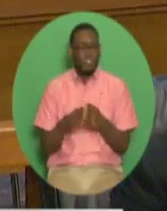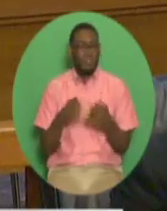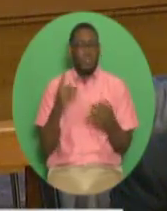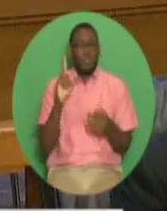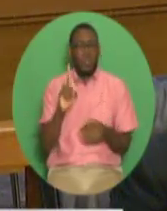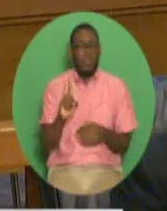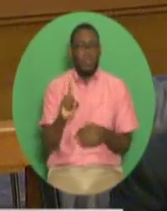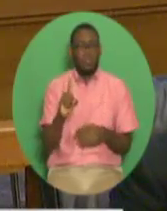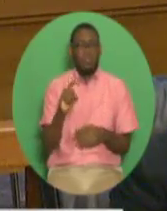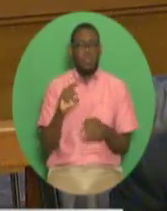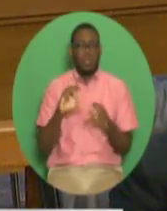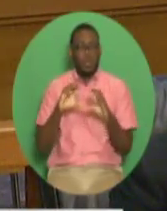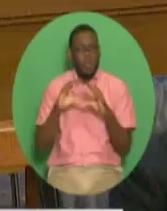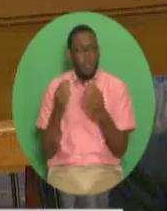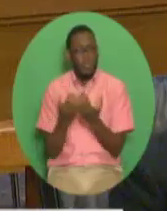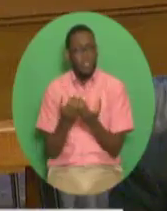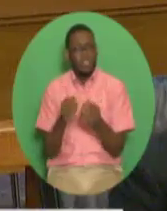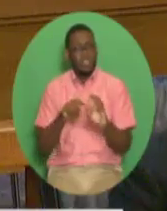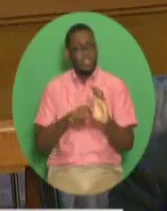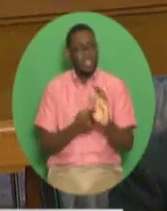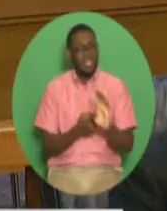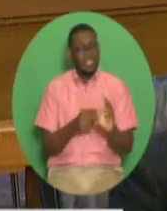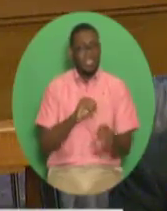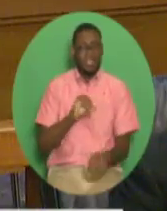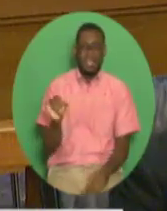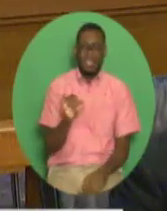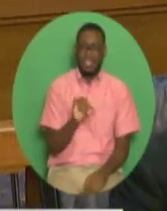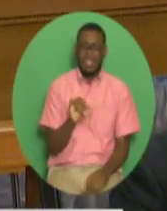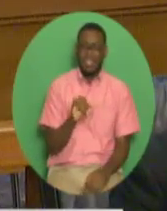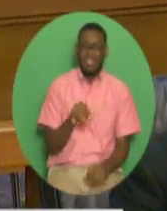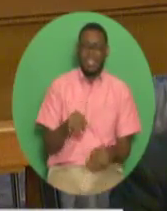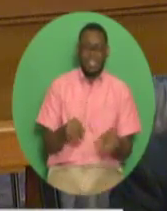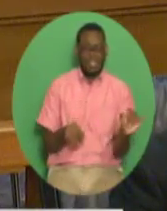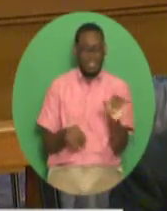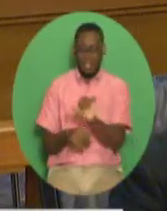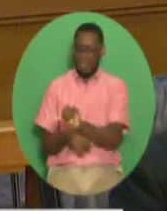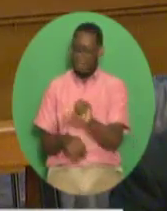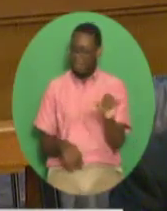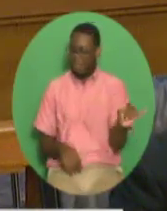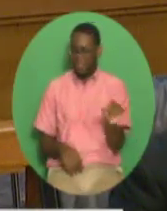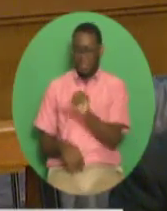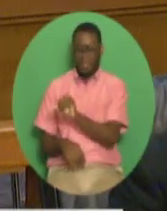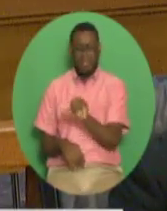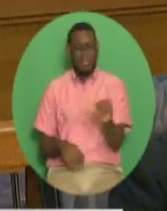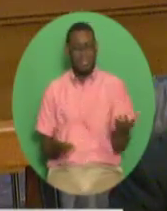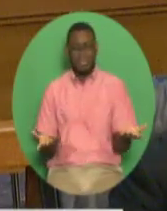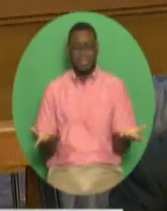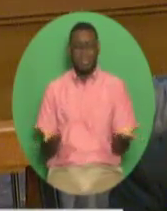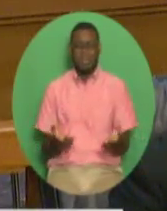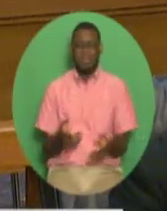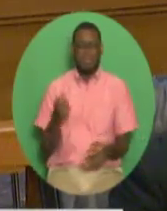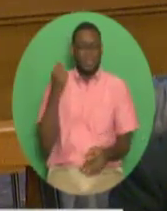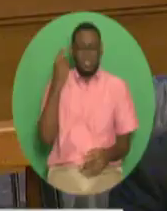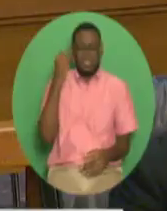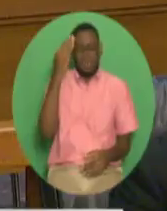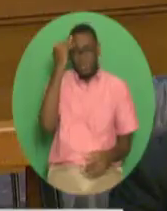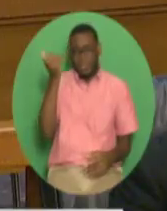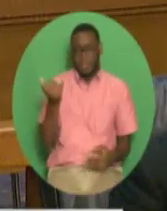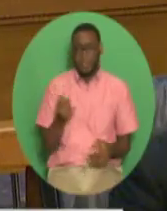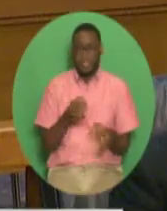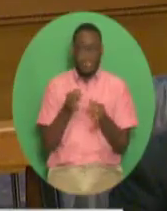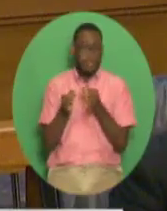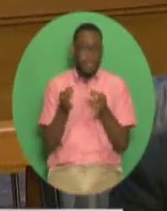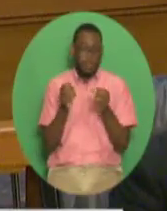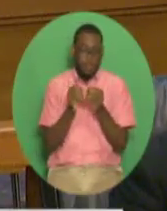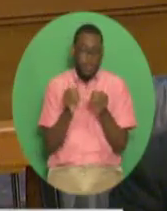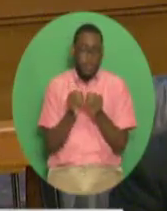is basically going to serve the same function, but perhaps the government has a reason, and perhaps we can get an explanation as to why that is being done. What I